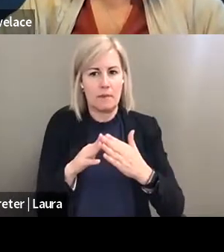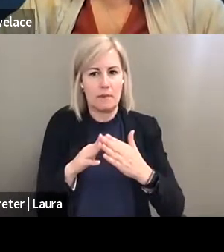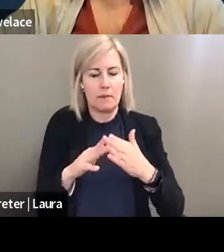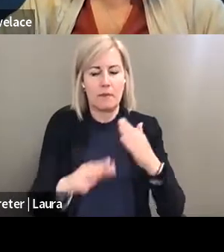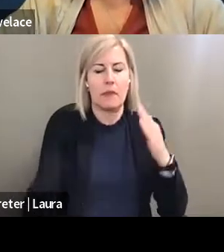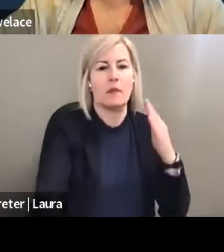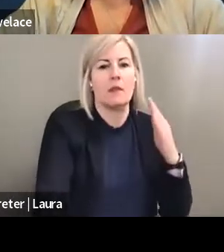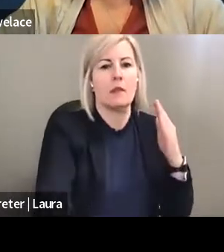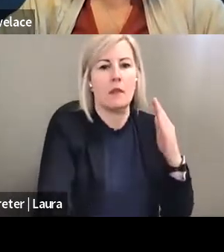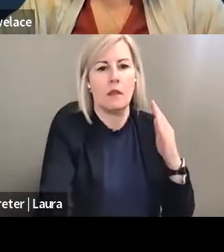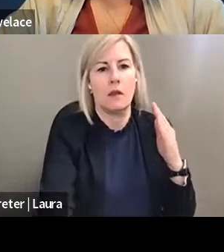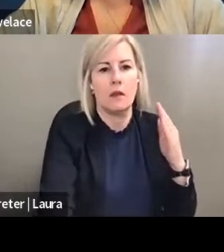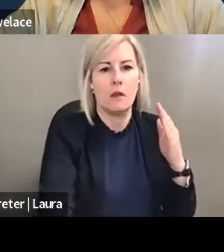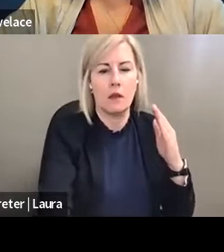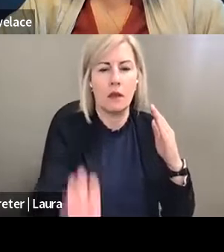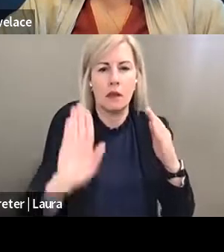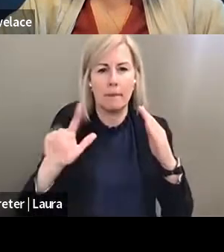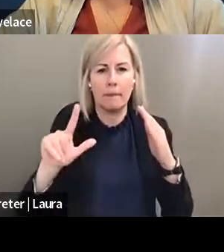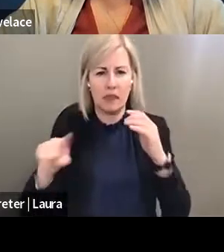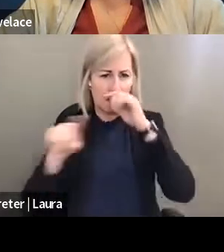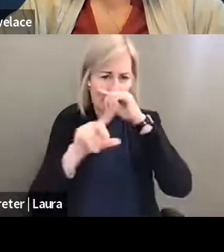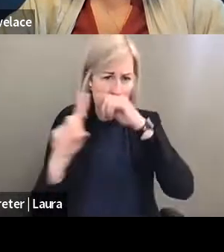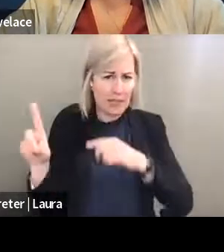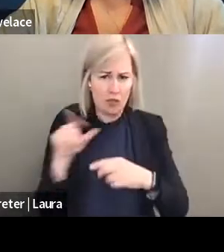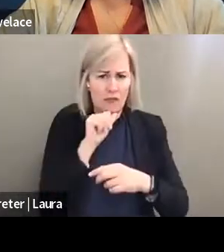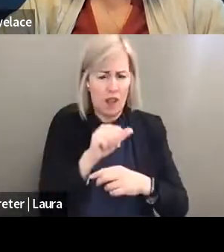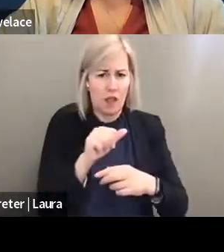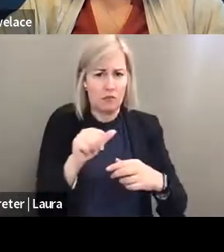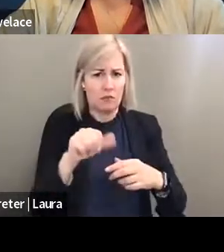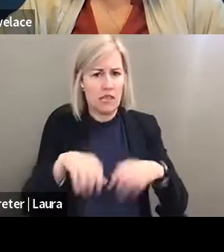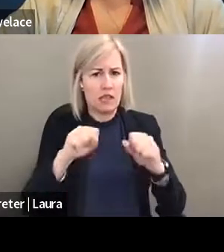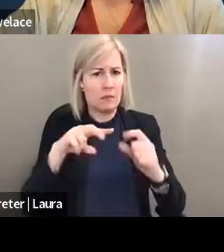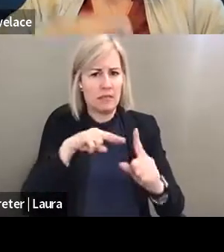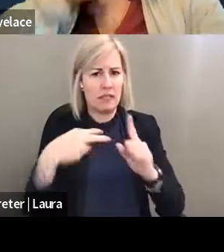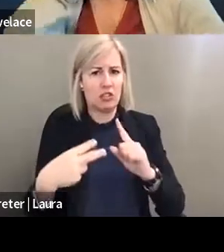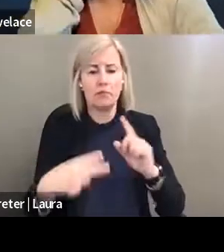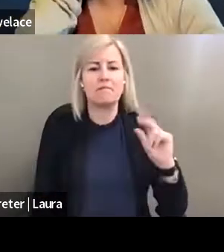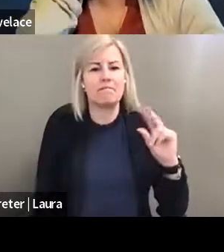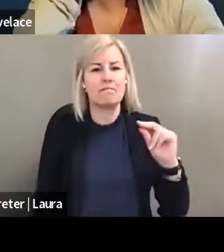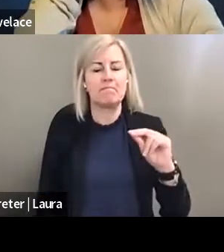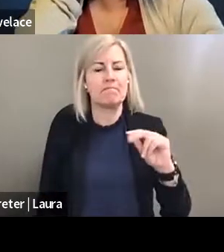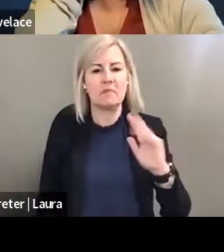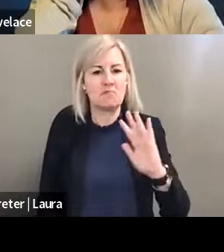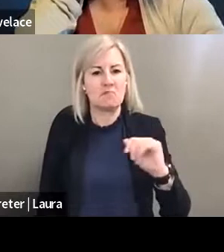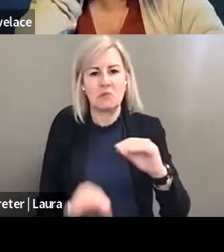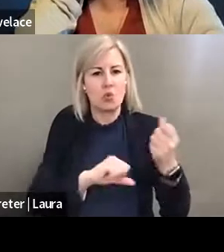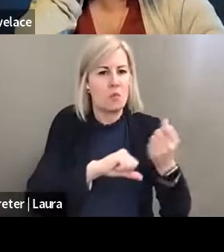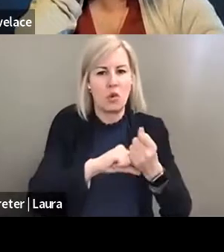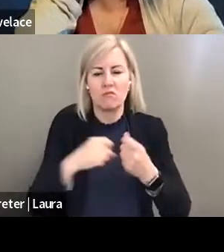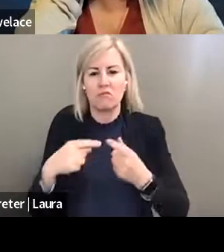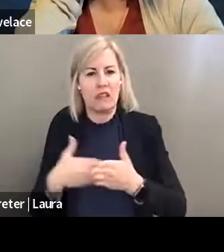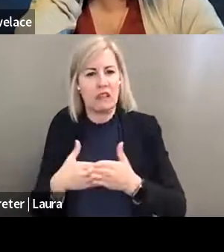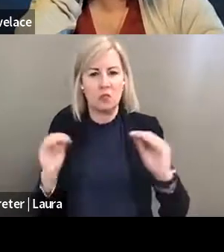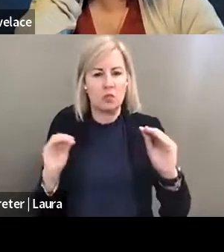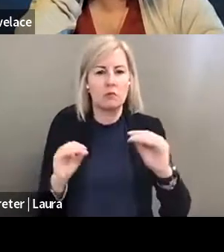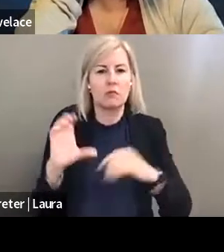the DD Council, Bill, you guys haven't taken a position on it, have you? No, we have not. Sorry. Just